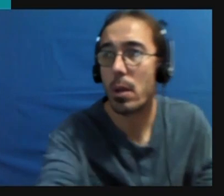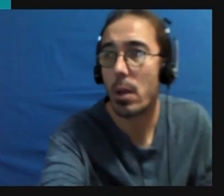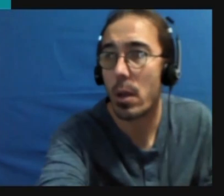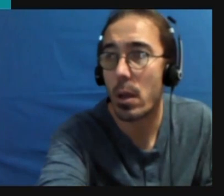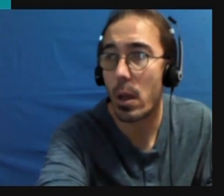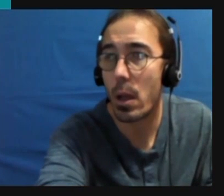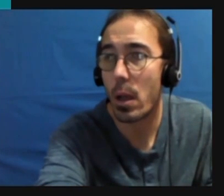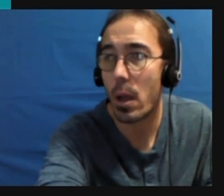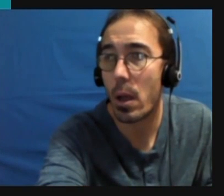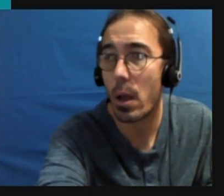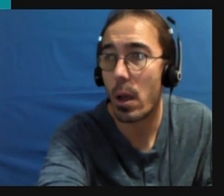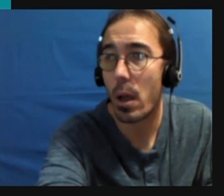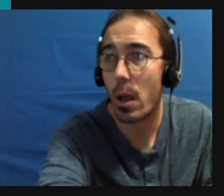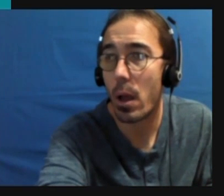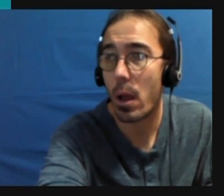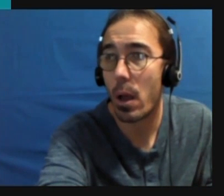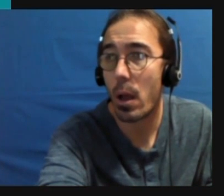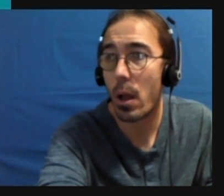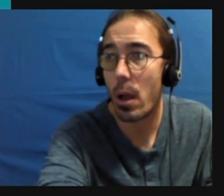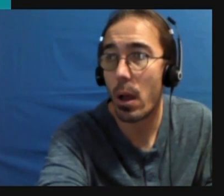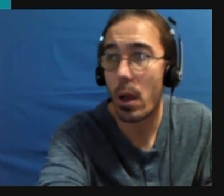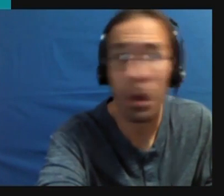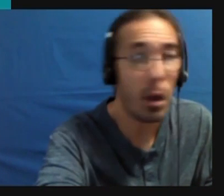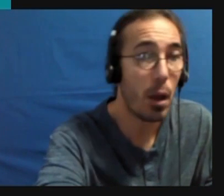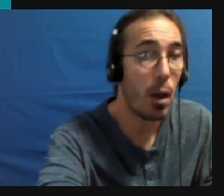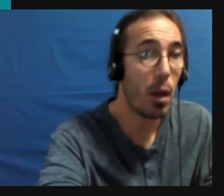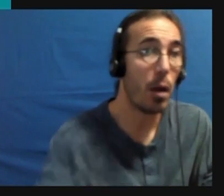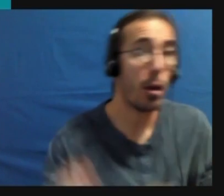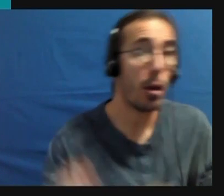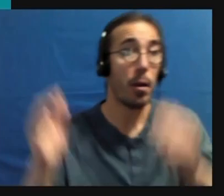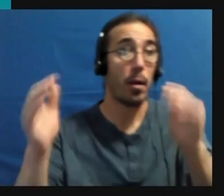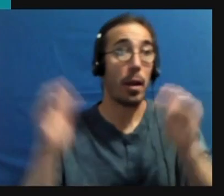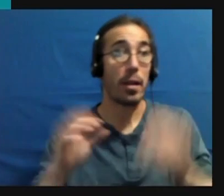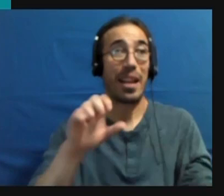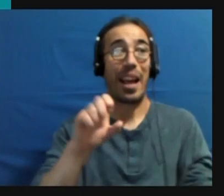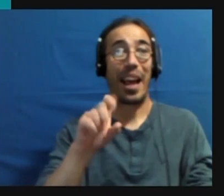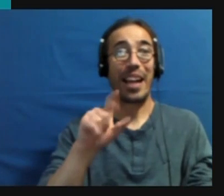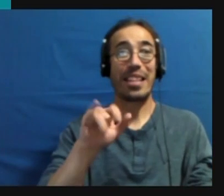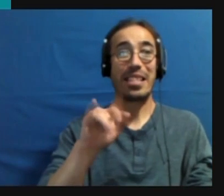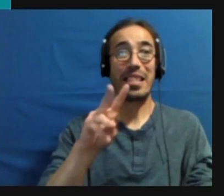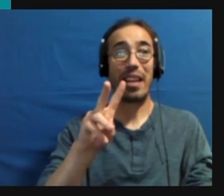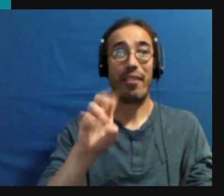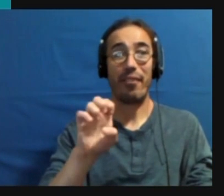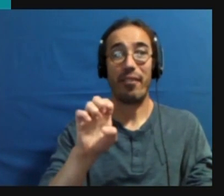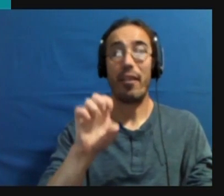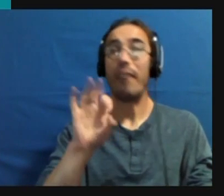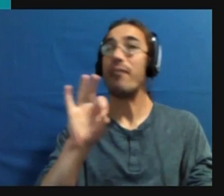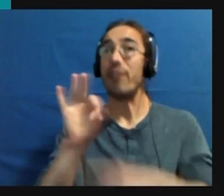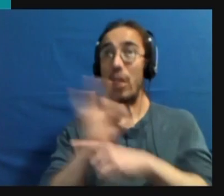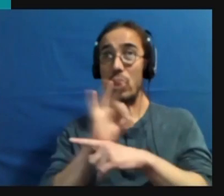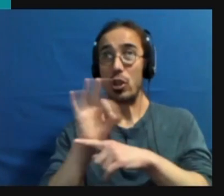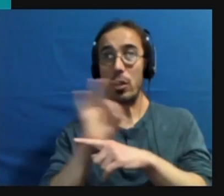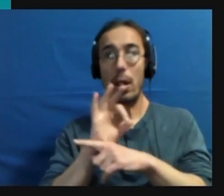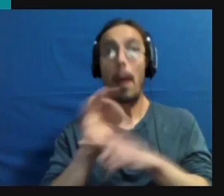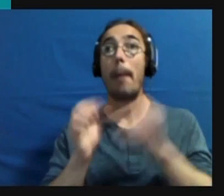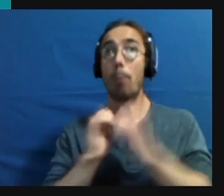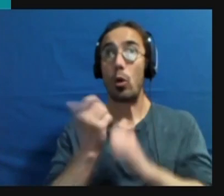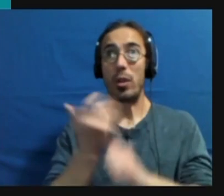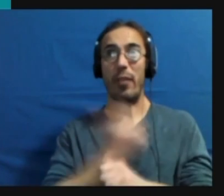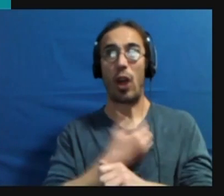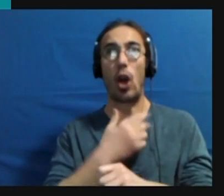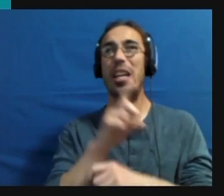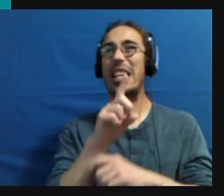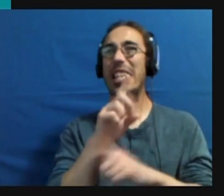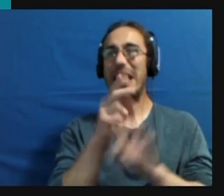Next, we have our executive functioning. And this is where we get most of our diagnostic